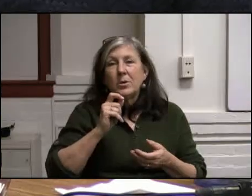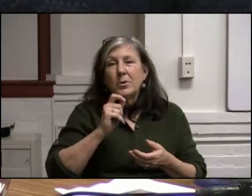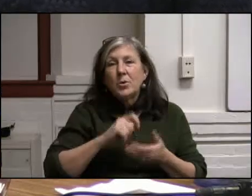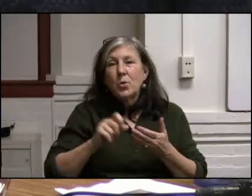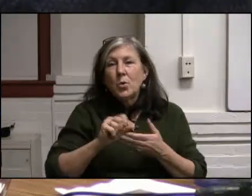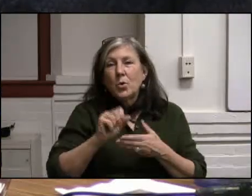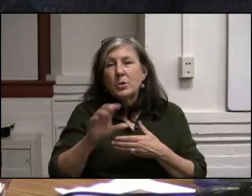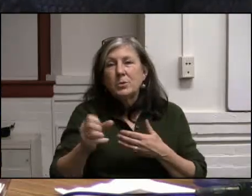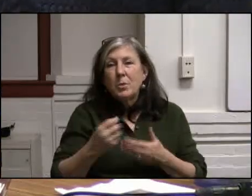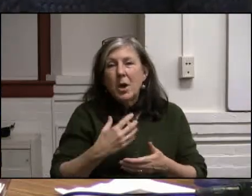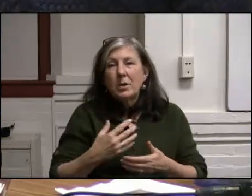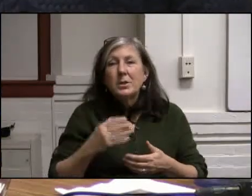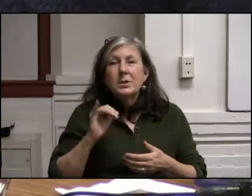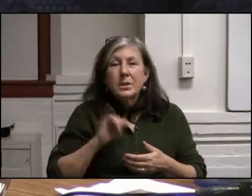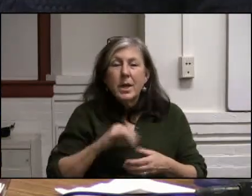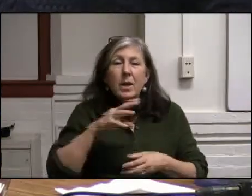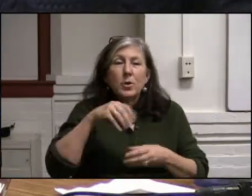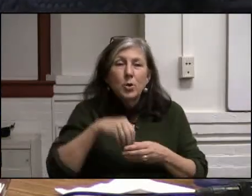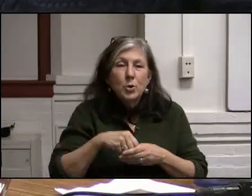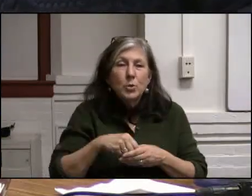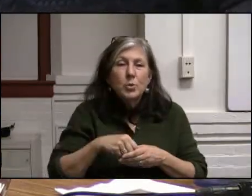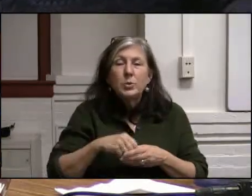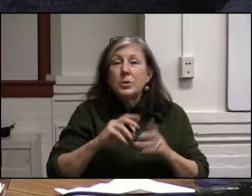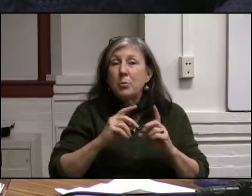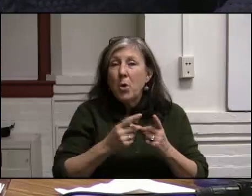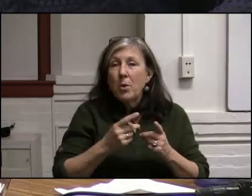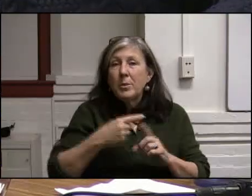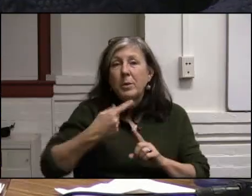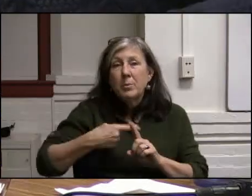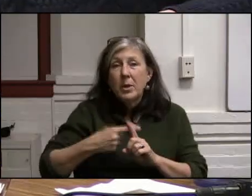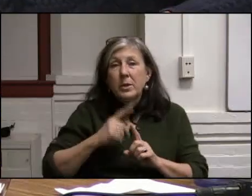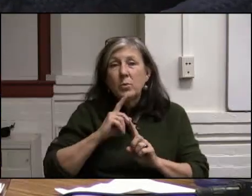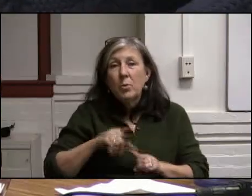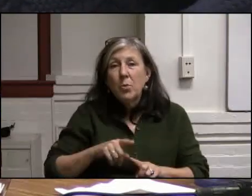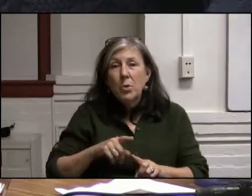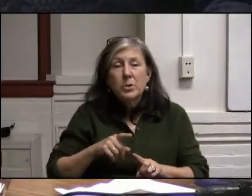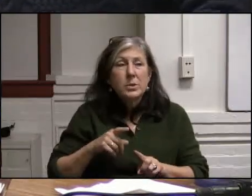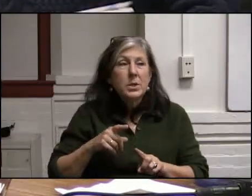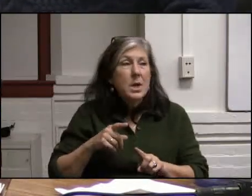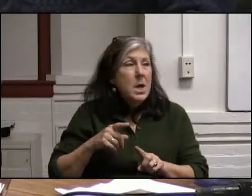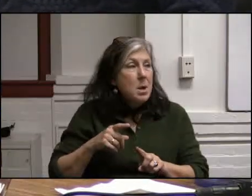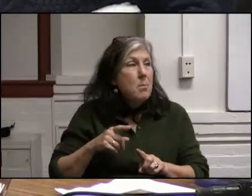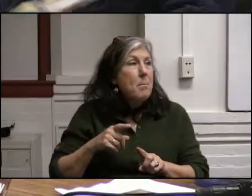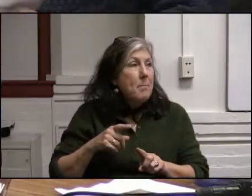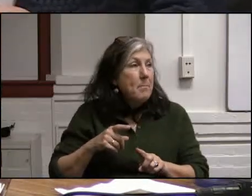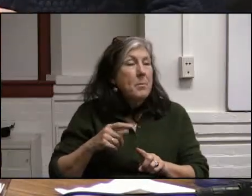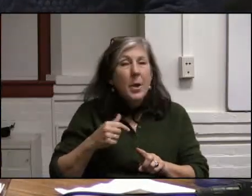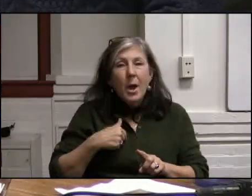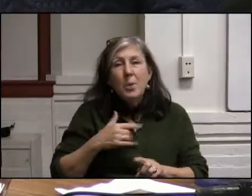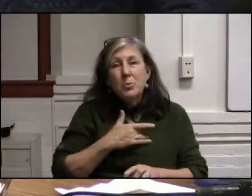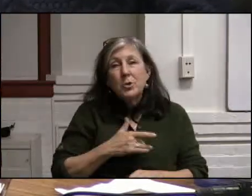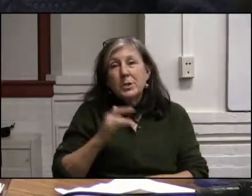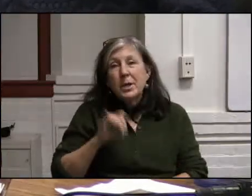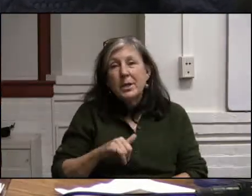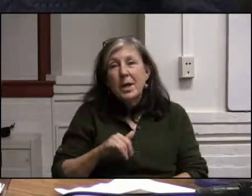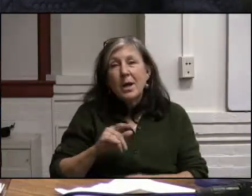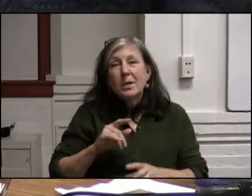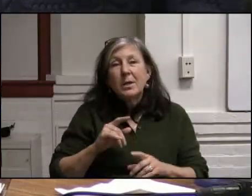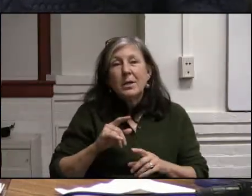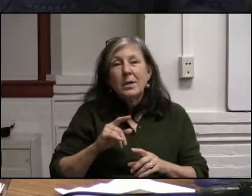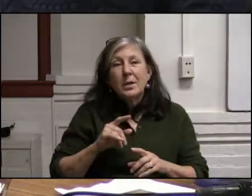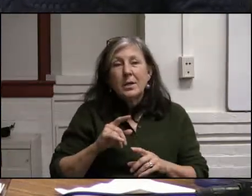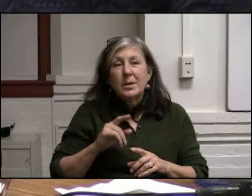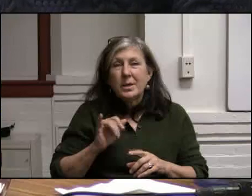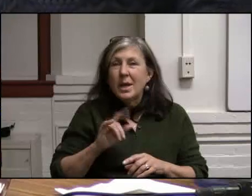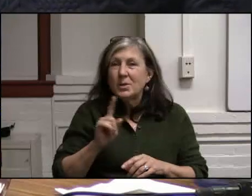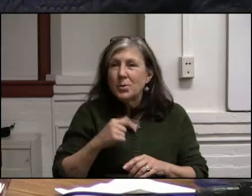the department monthly reports. And I just want to say that I always appreciate them, and this time, that's where I